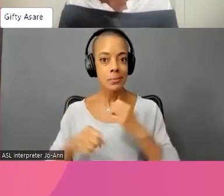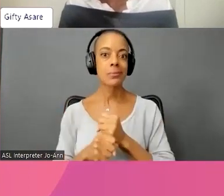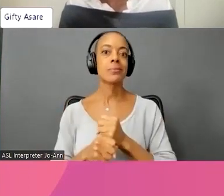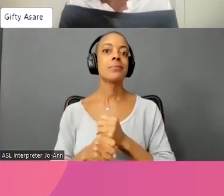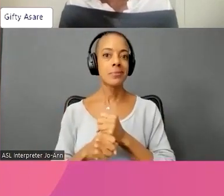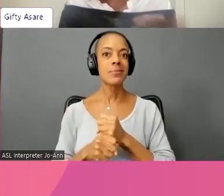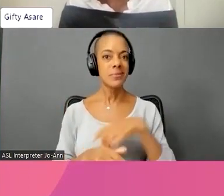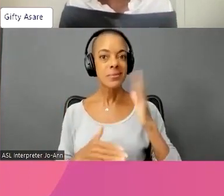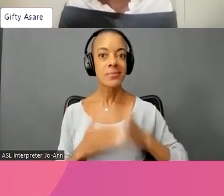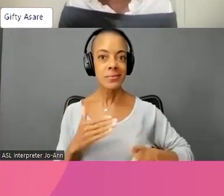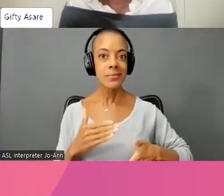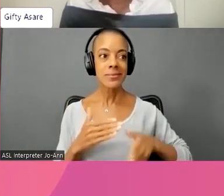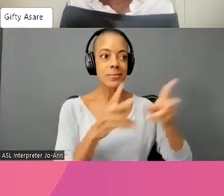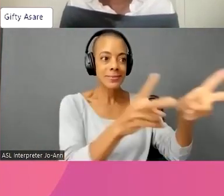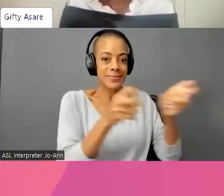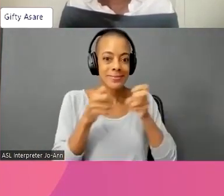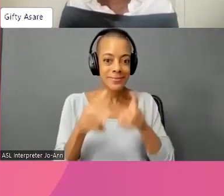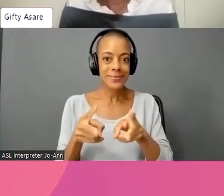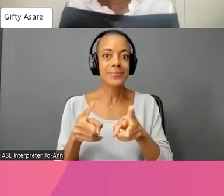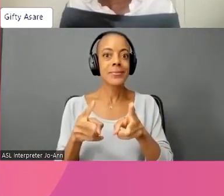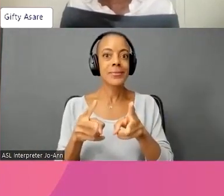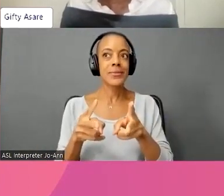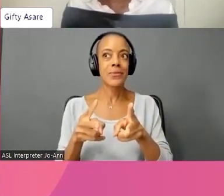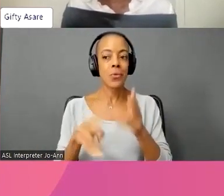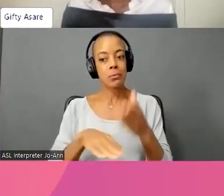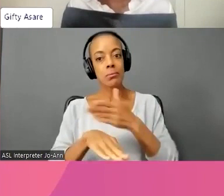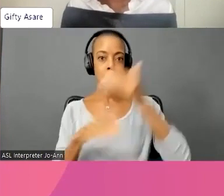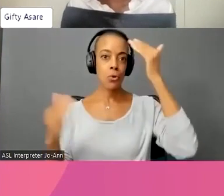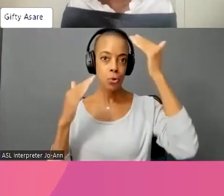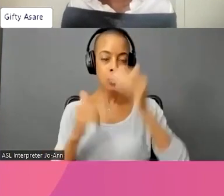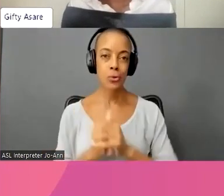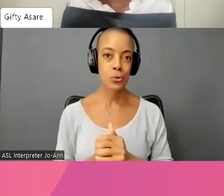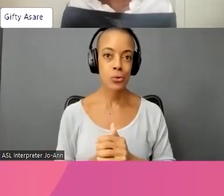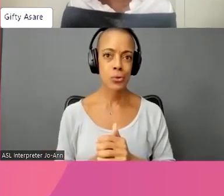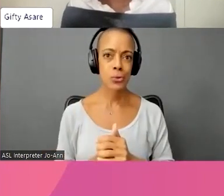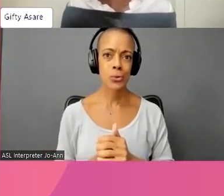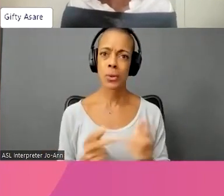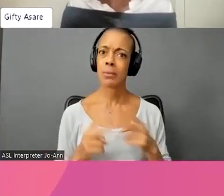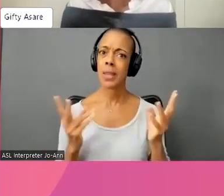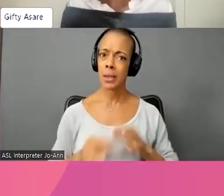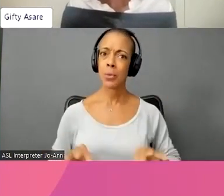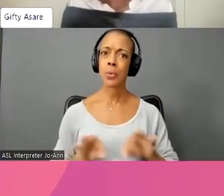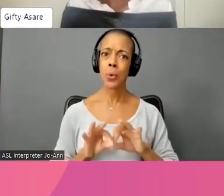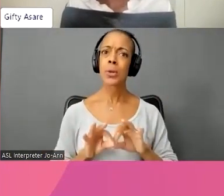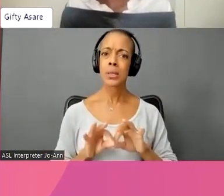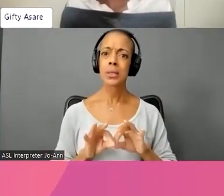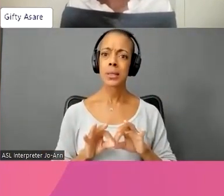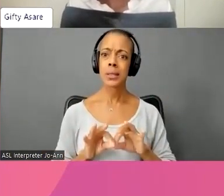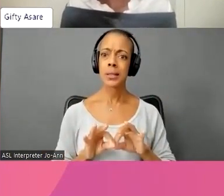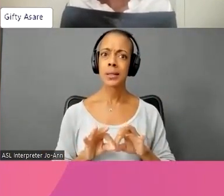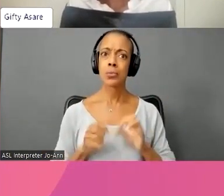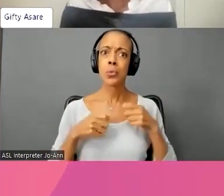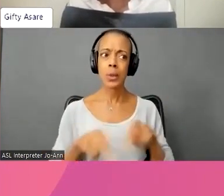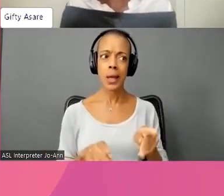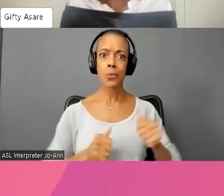the knowledge dissemination as well. And so I definitely think that it is important to allow